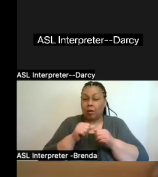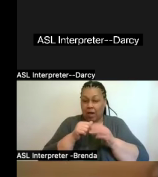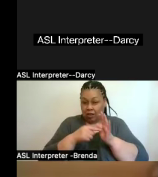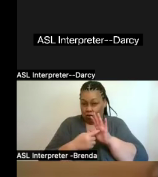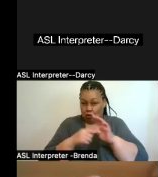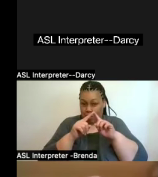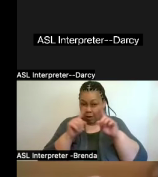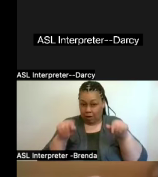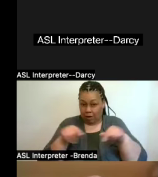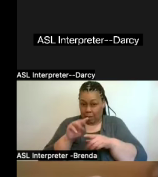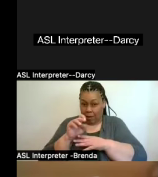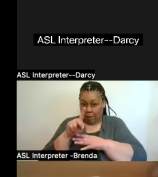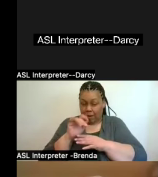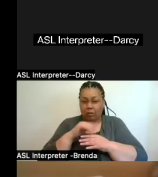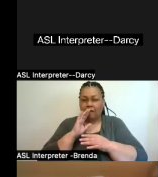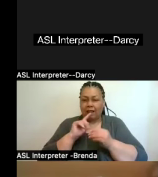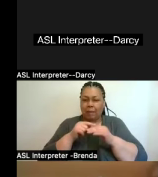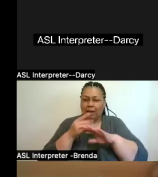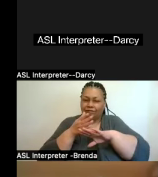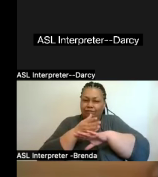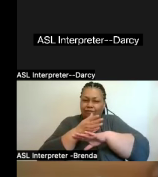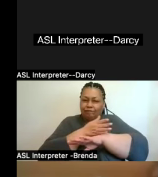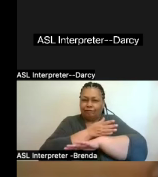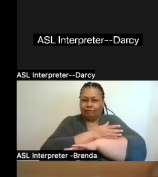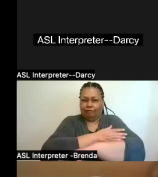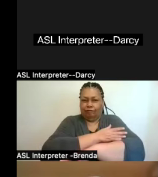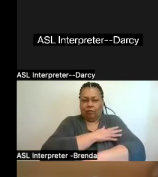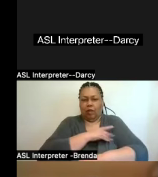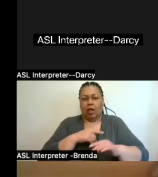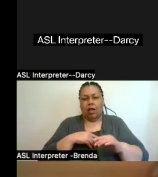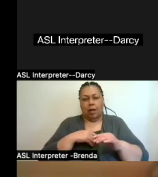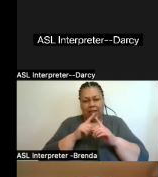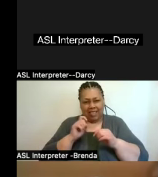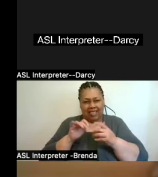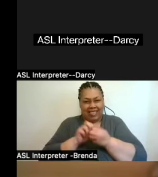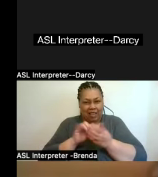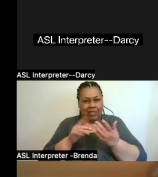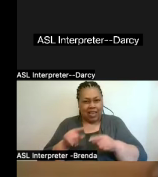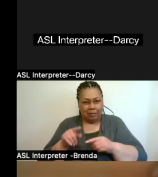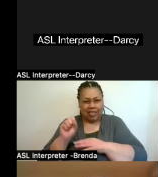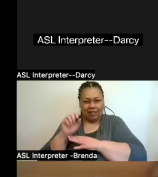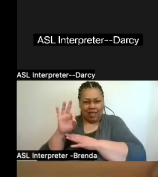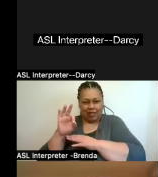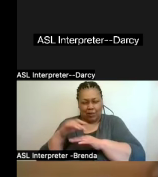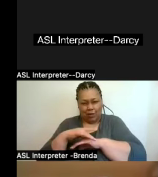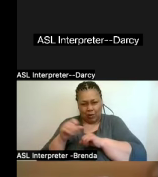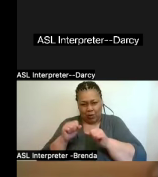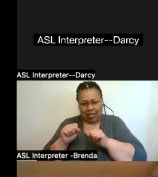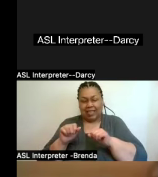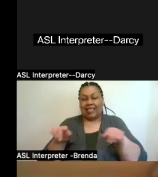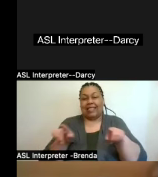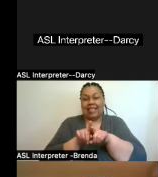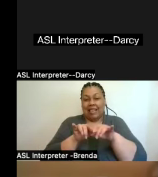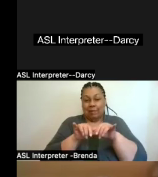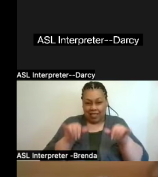we're really talking about the improvements made as a result of damages from the San Fernando earthquake to the same systems and the same parts of those